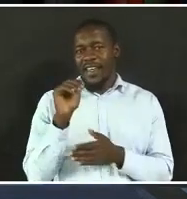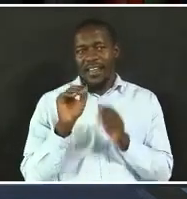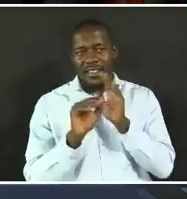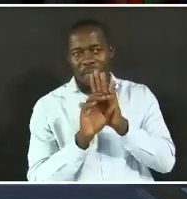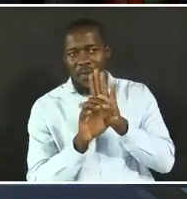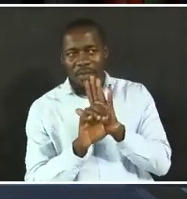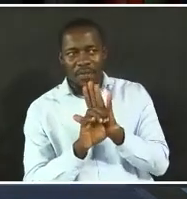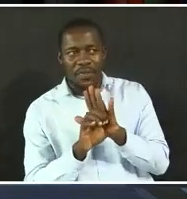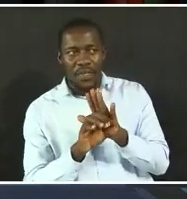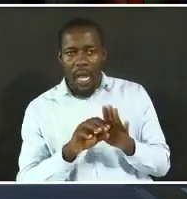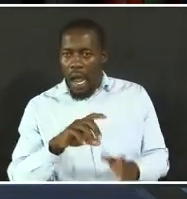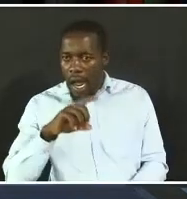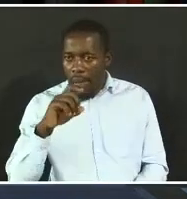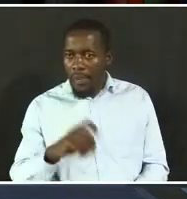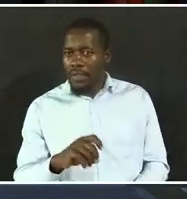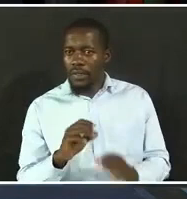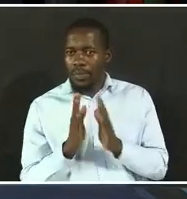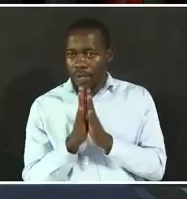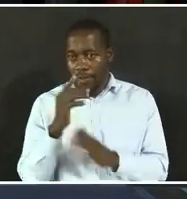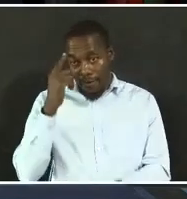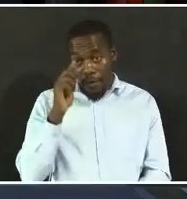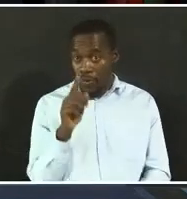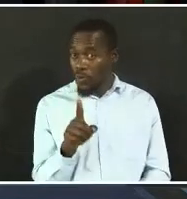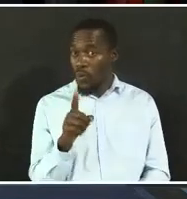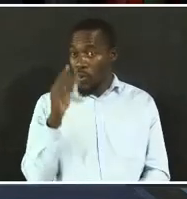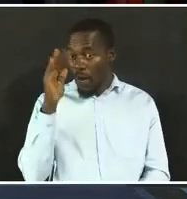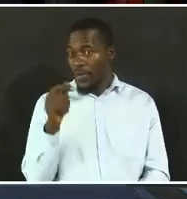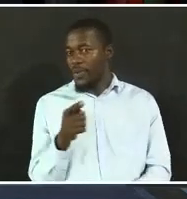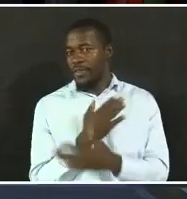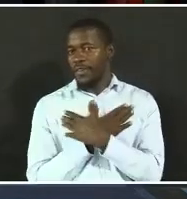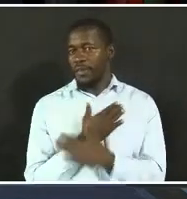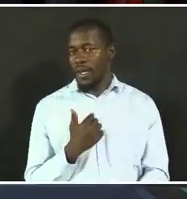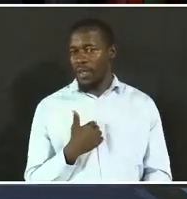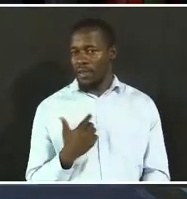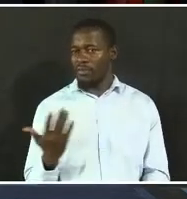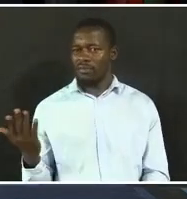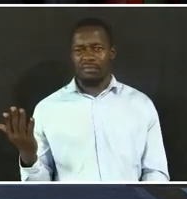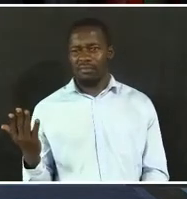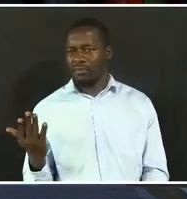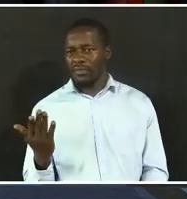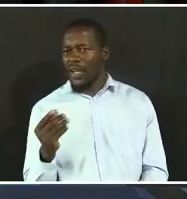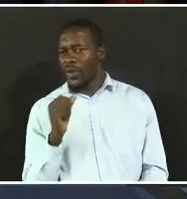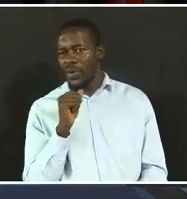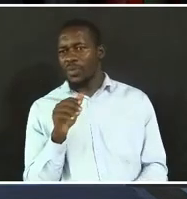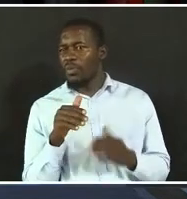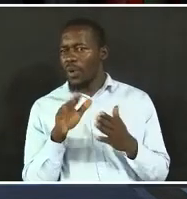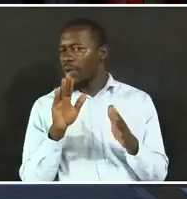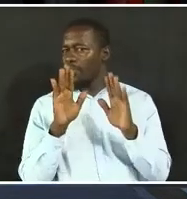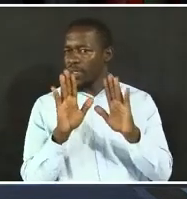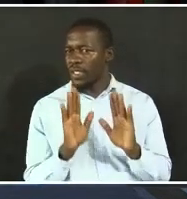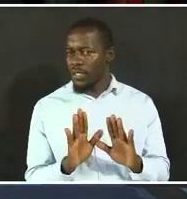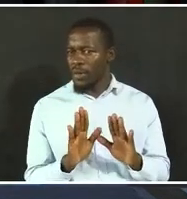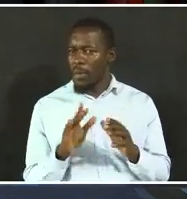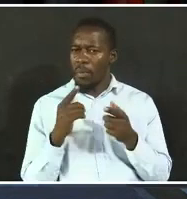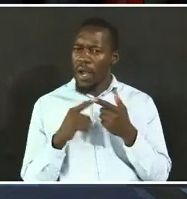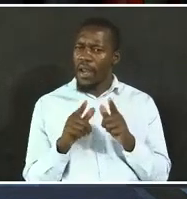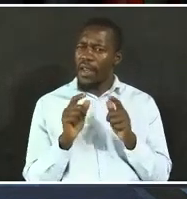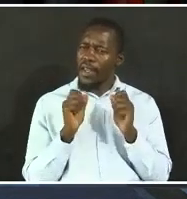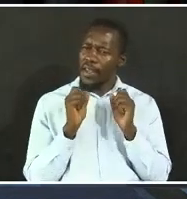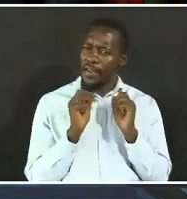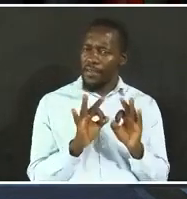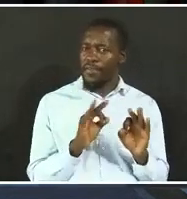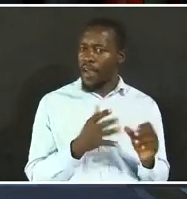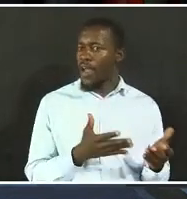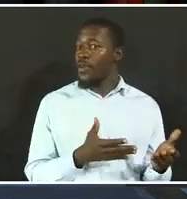takes a different spirit. It takes a compassionate spirit. It takes an evangelistic spirit for me to go and pray for a